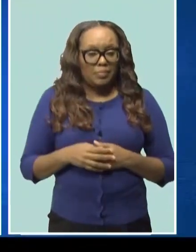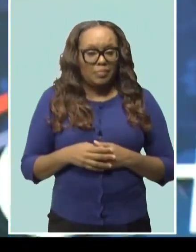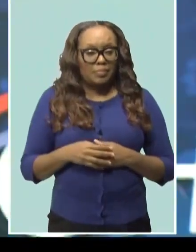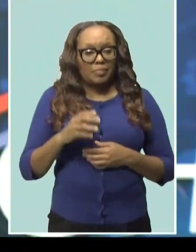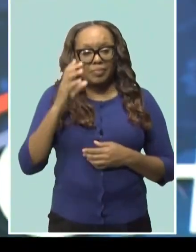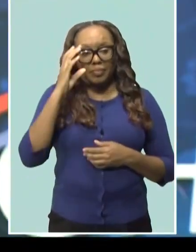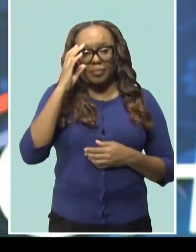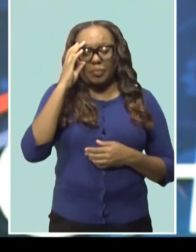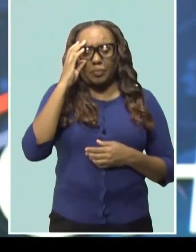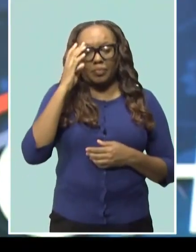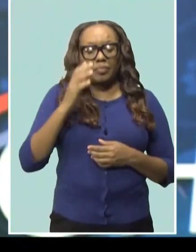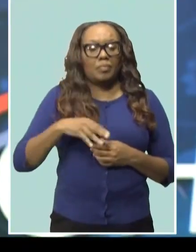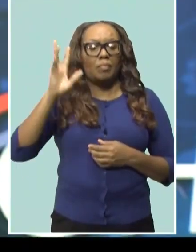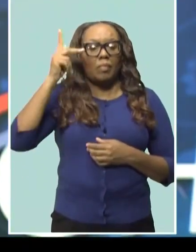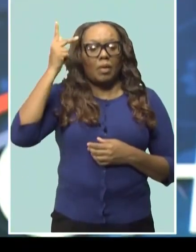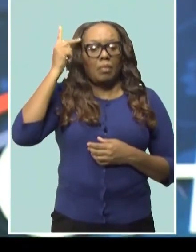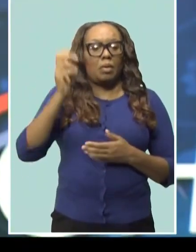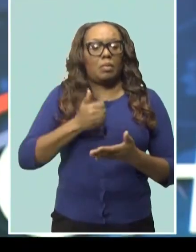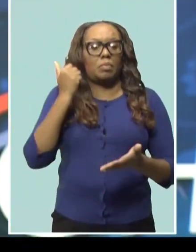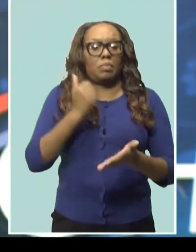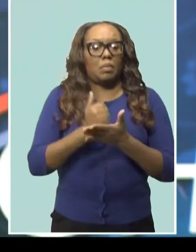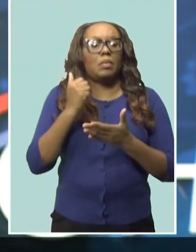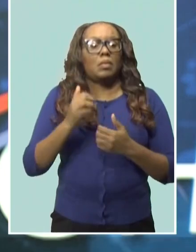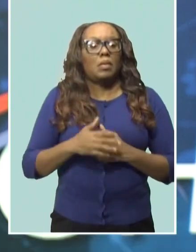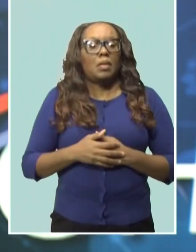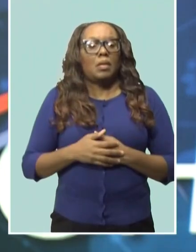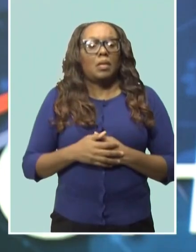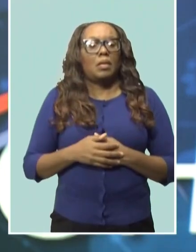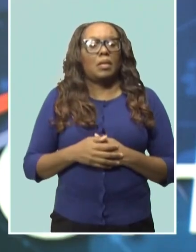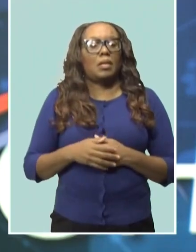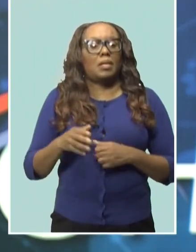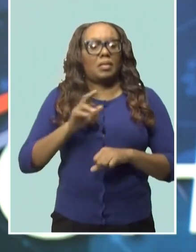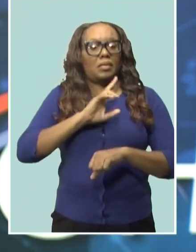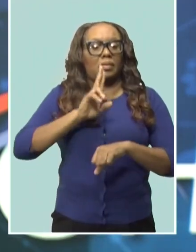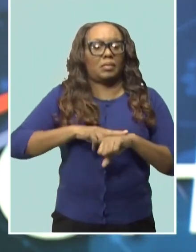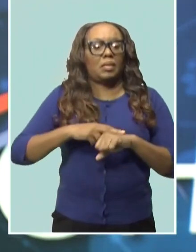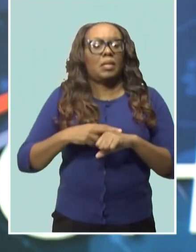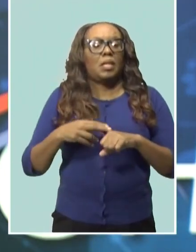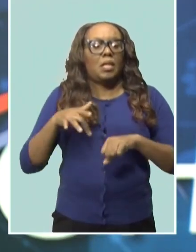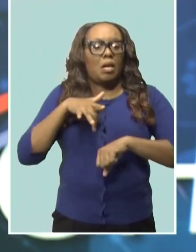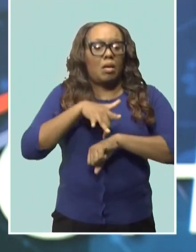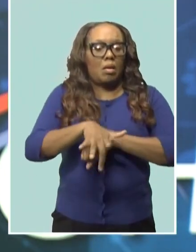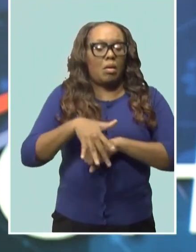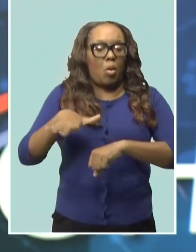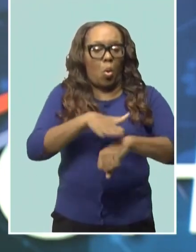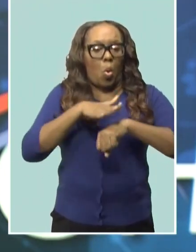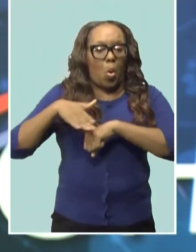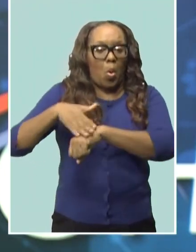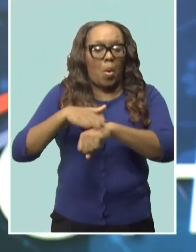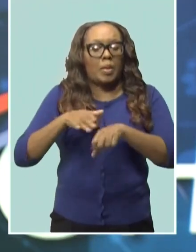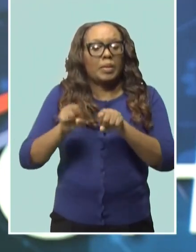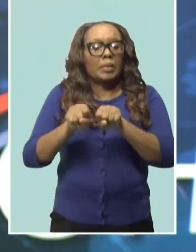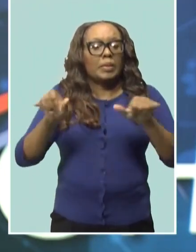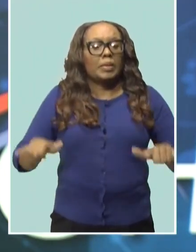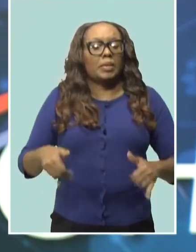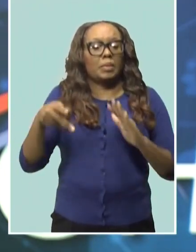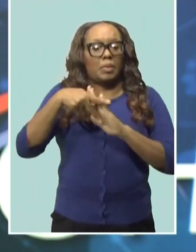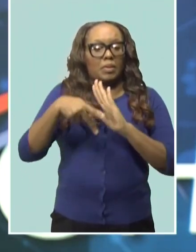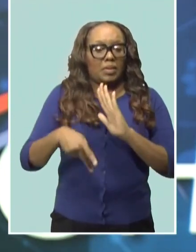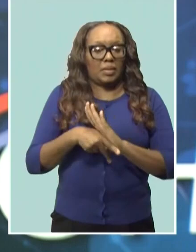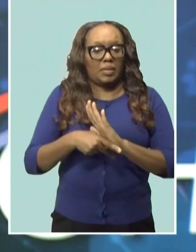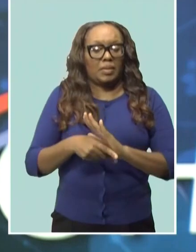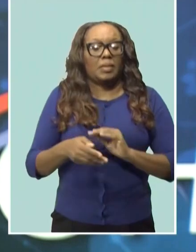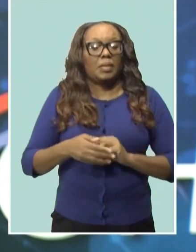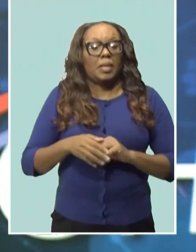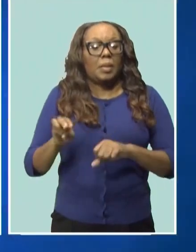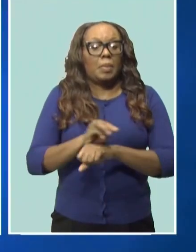News. Cabinet has approved a multinational hazard early warning system policy. The announcement from Minister of